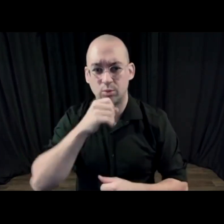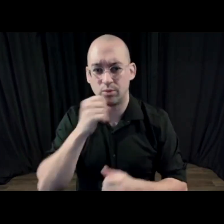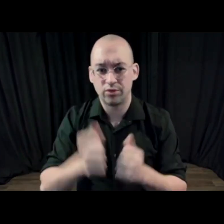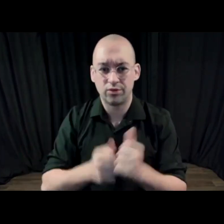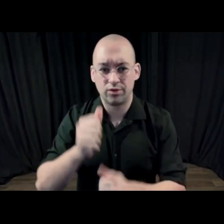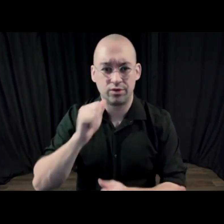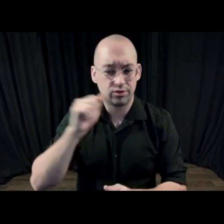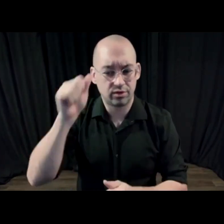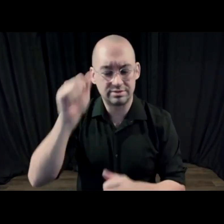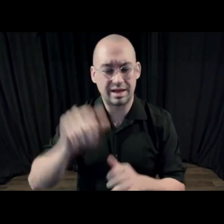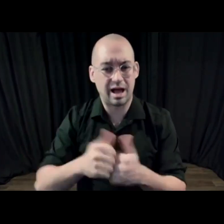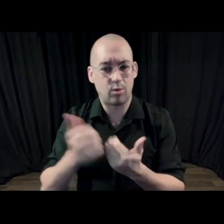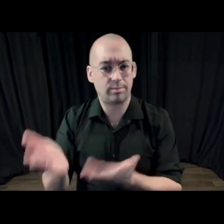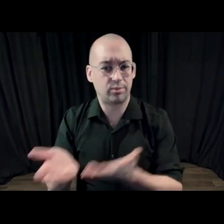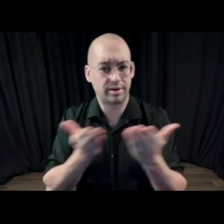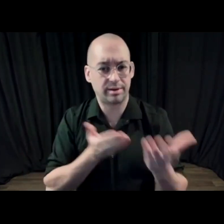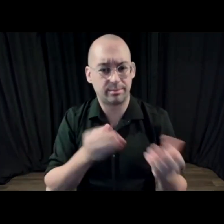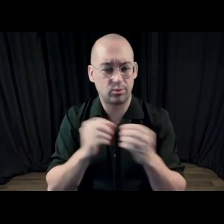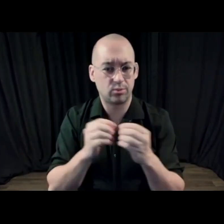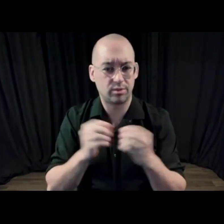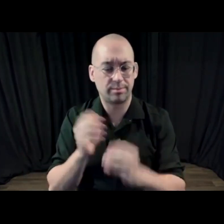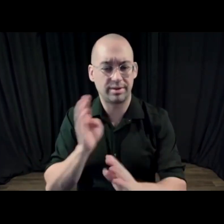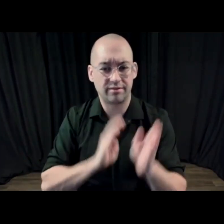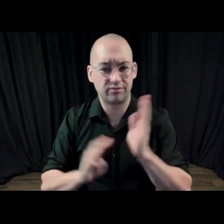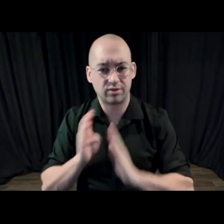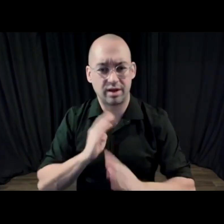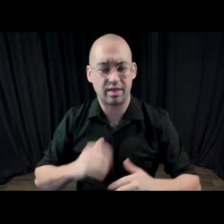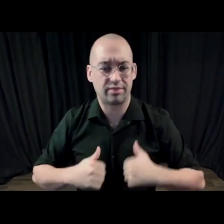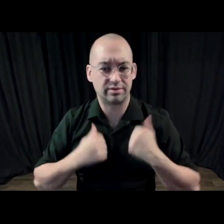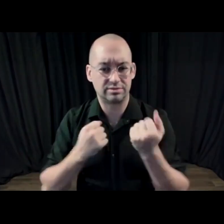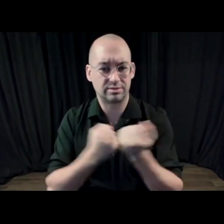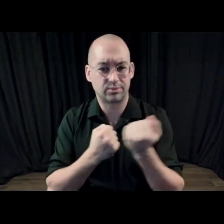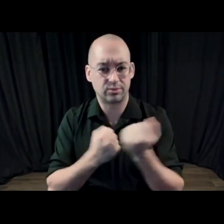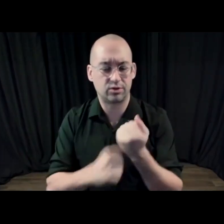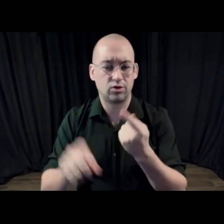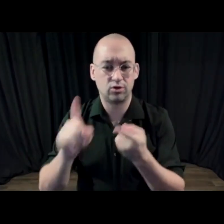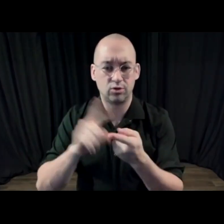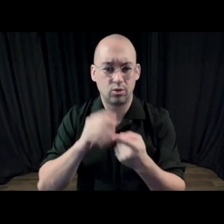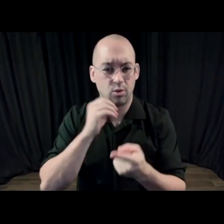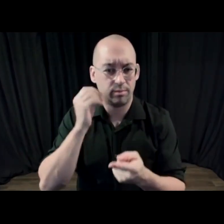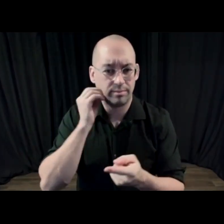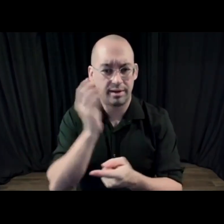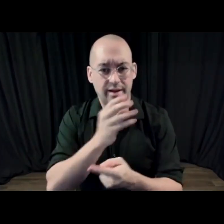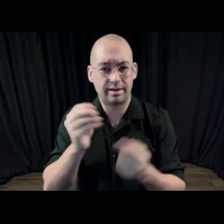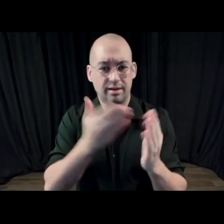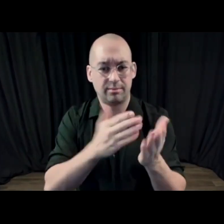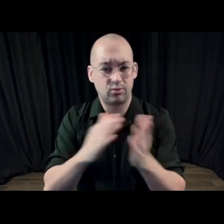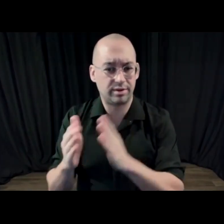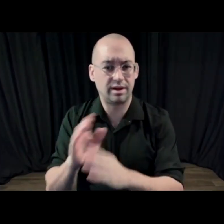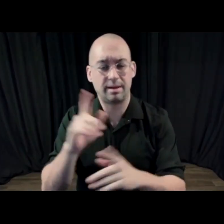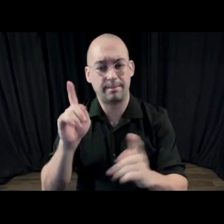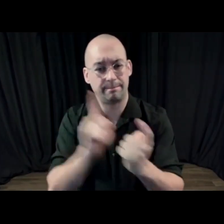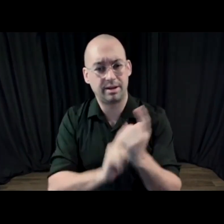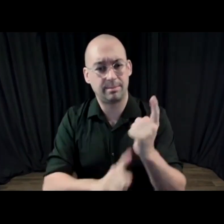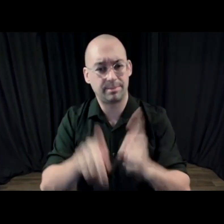we bring more behavioral health supports to the home and the community and meet people where